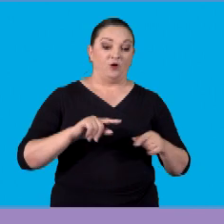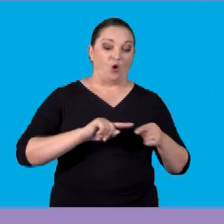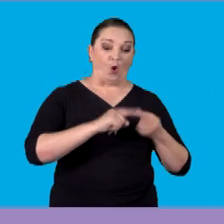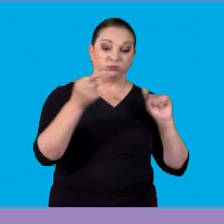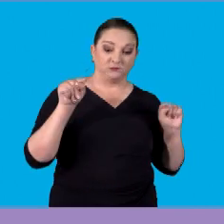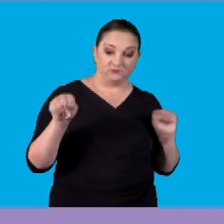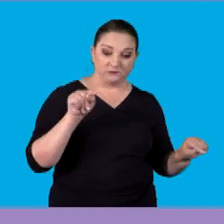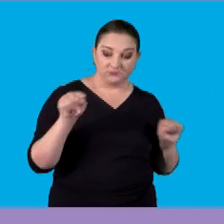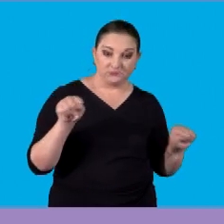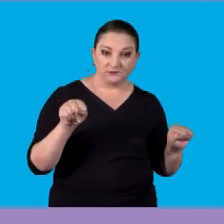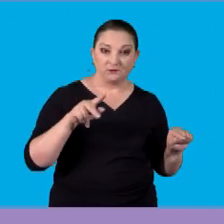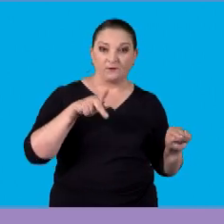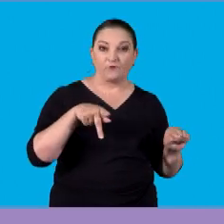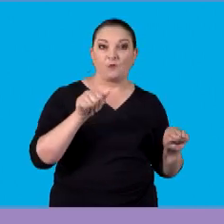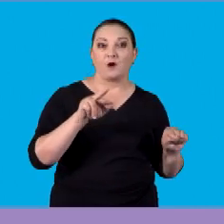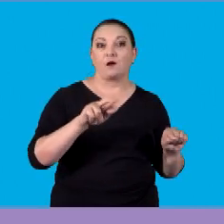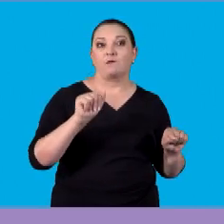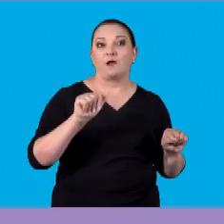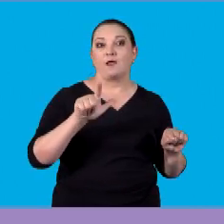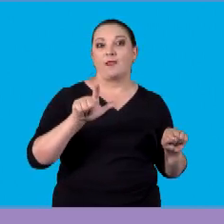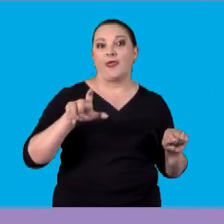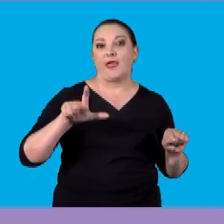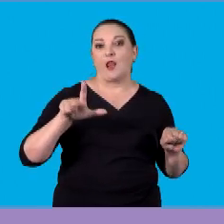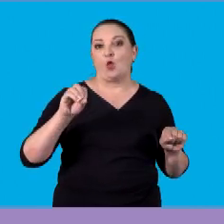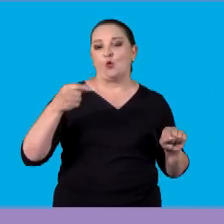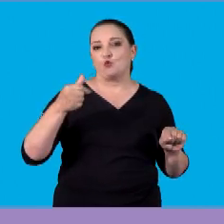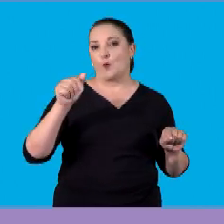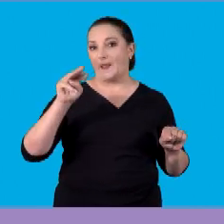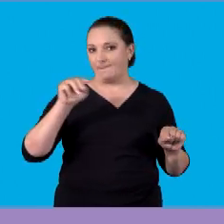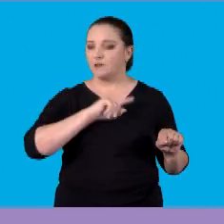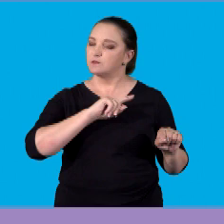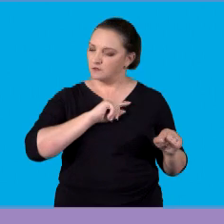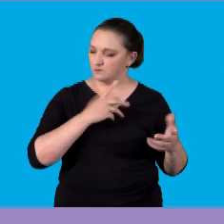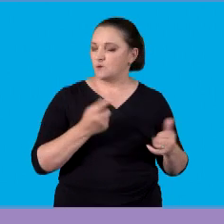opposite angles of a parallelogram.